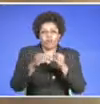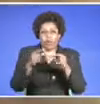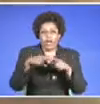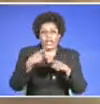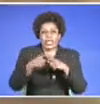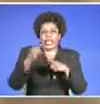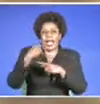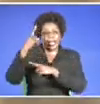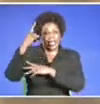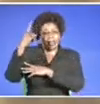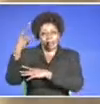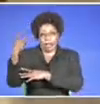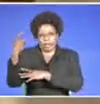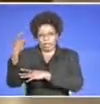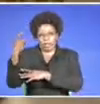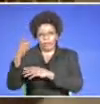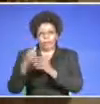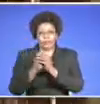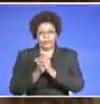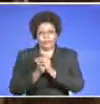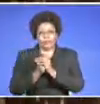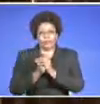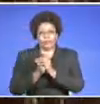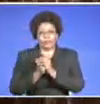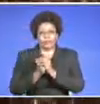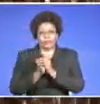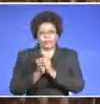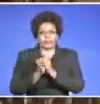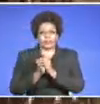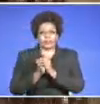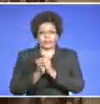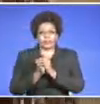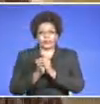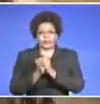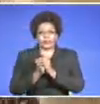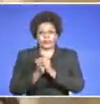imagined. It's way more than I imagined. Crystal Darling, ZNS Network News.